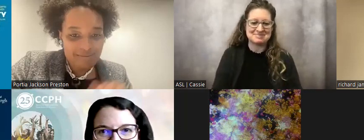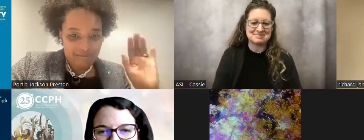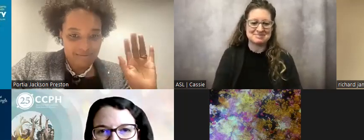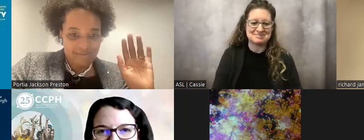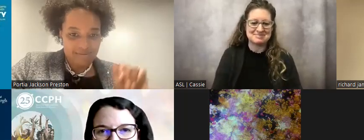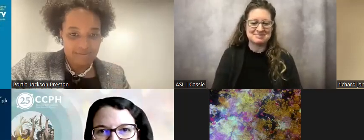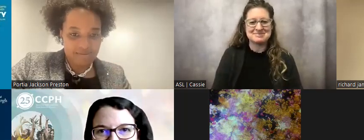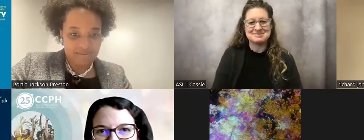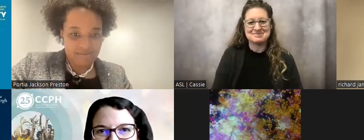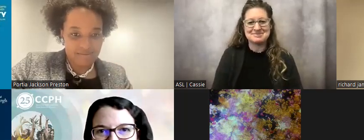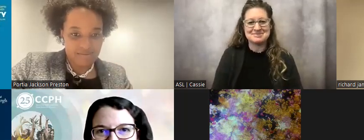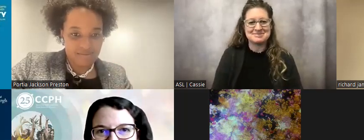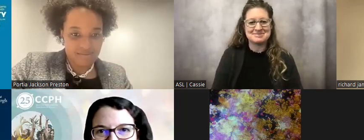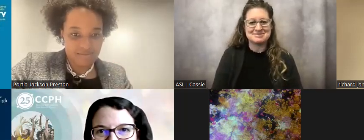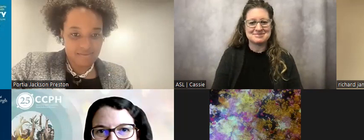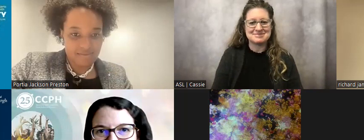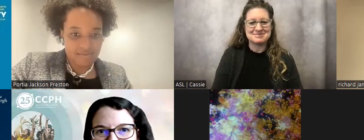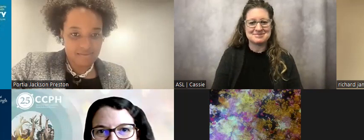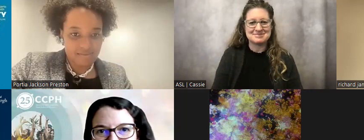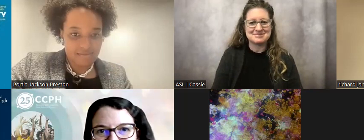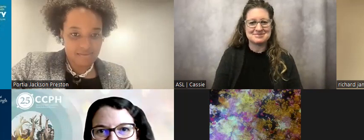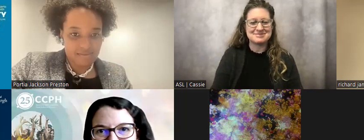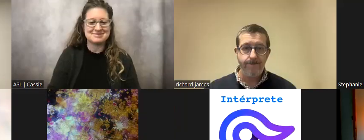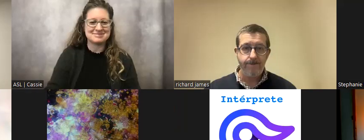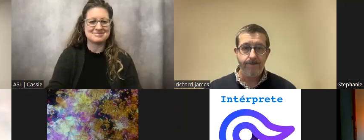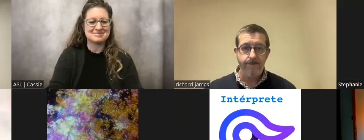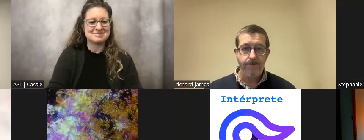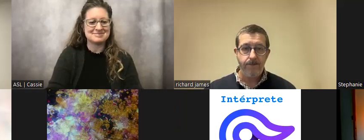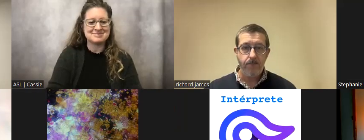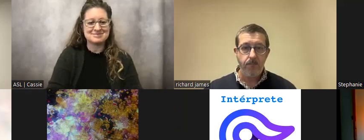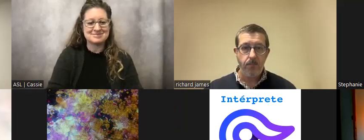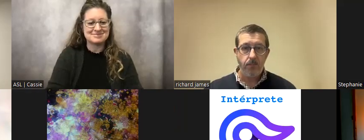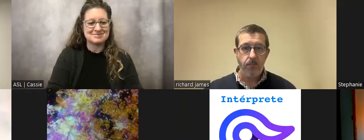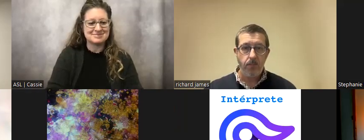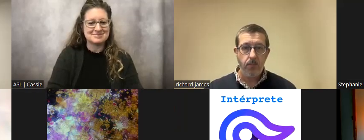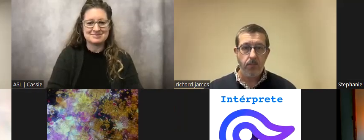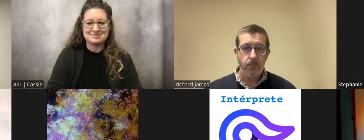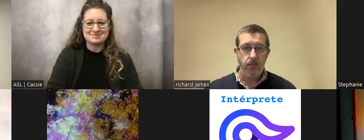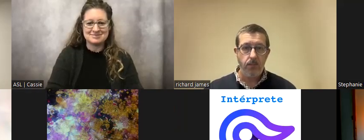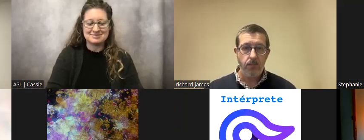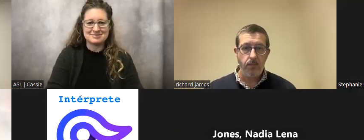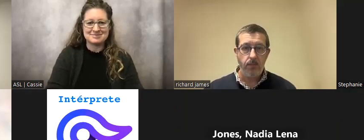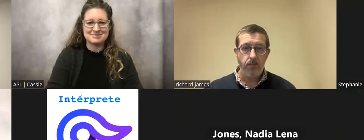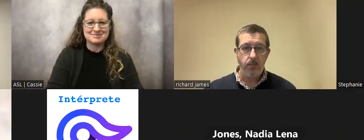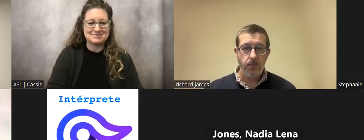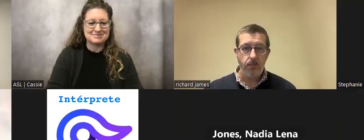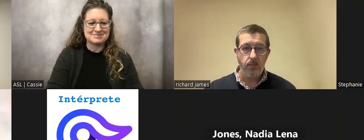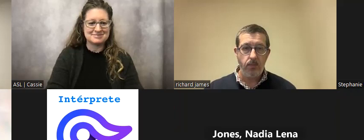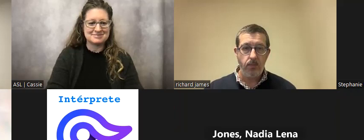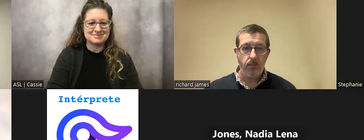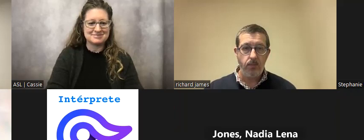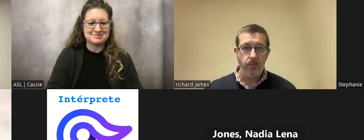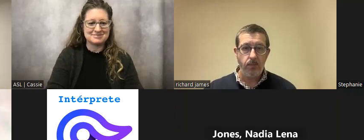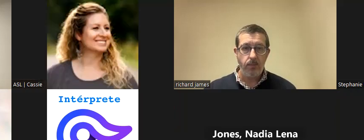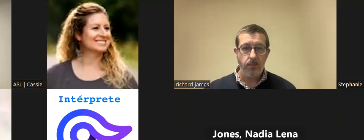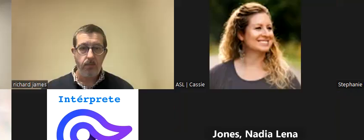Thank you. According to NBC News and the filings for the tape, white world